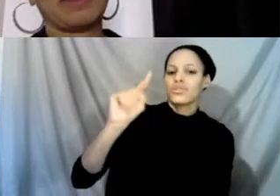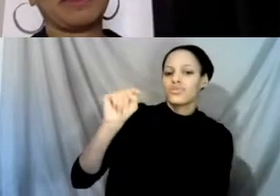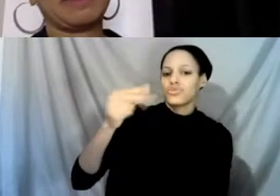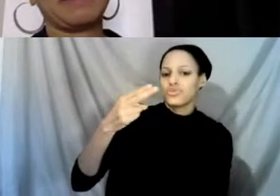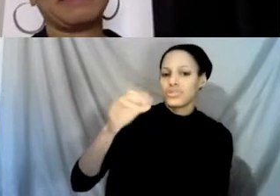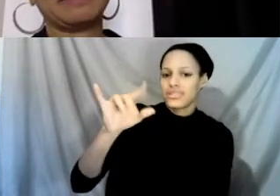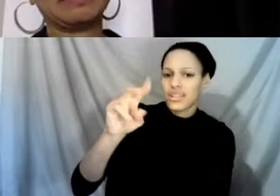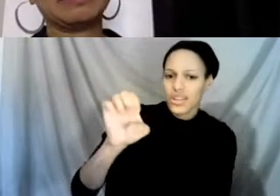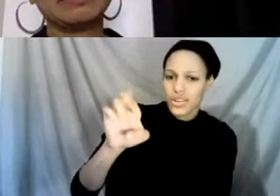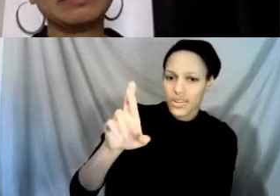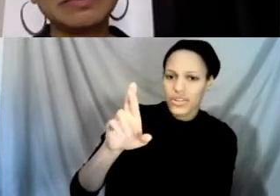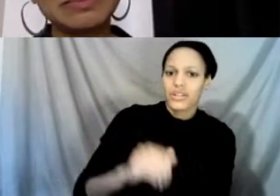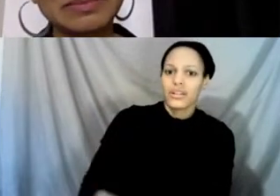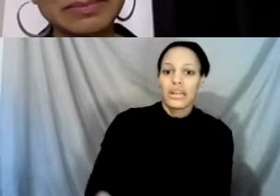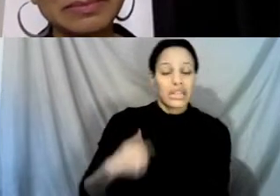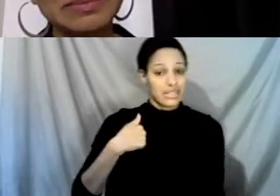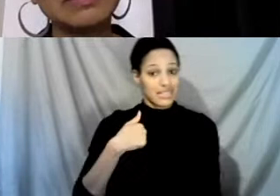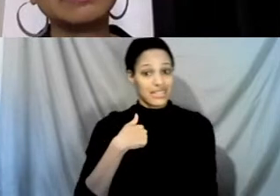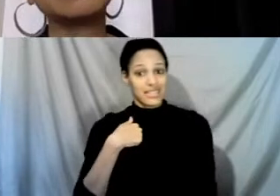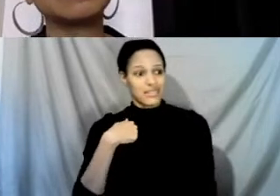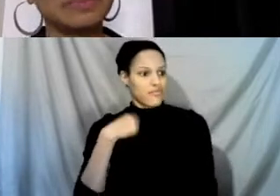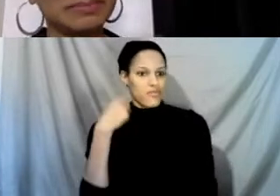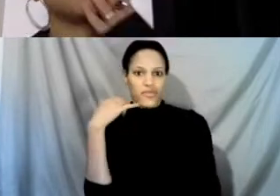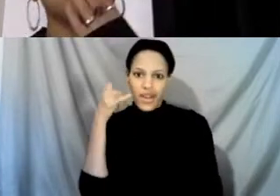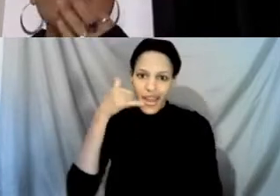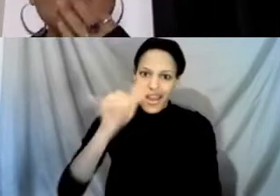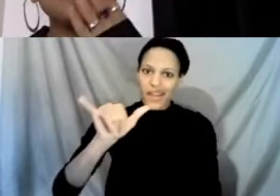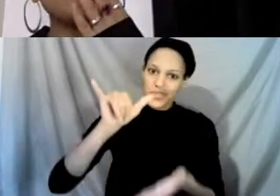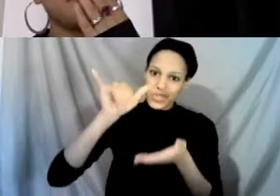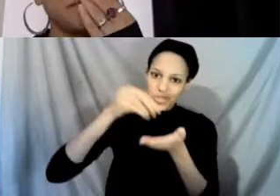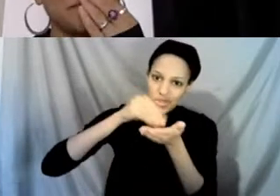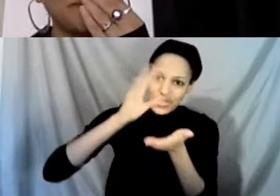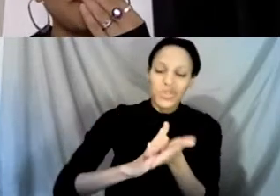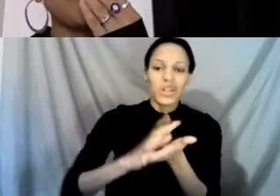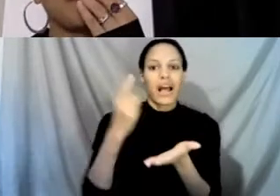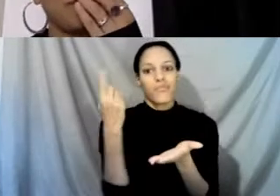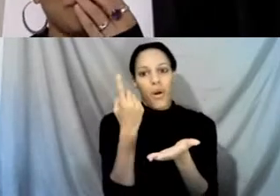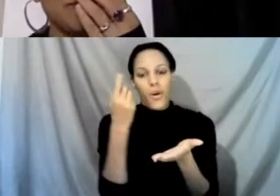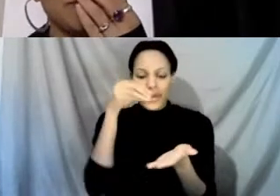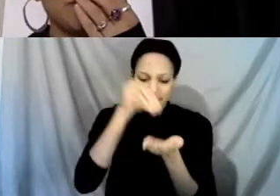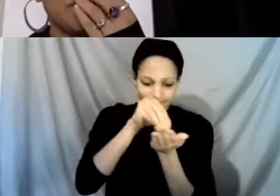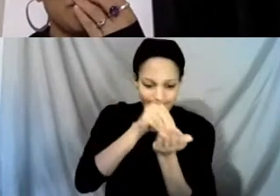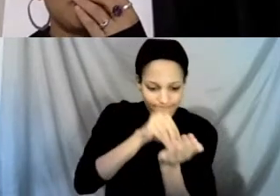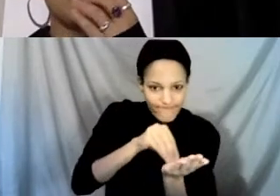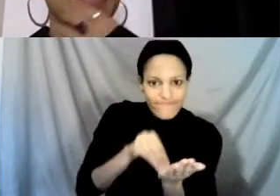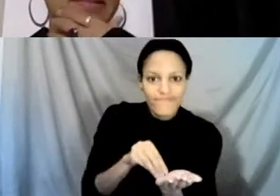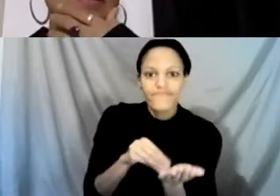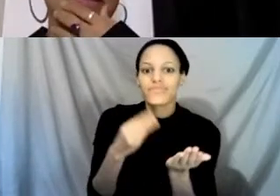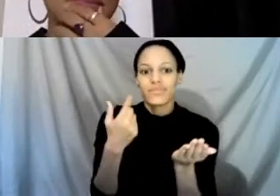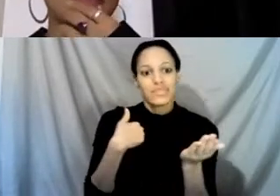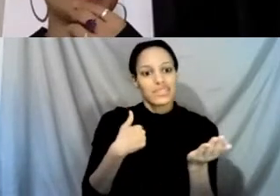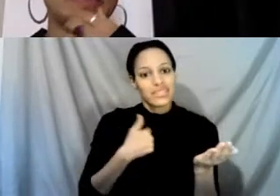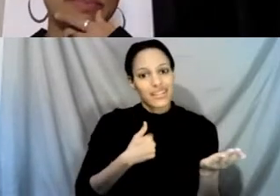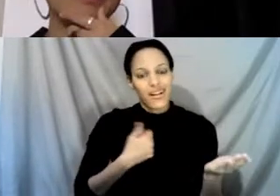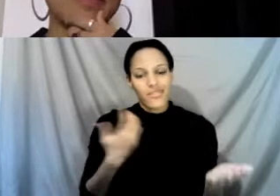Look, and I'm the forever student. I'm always taking notes, like the forever